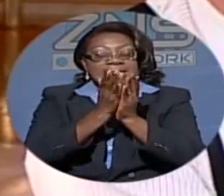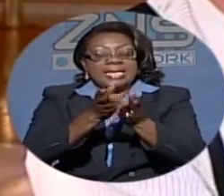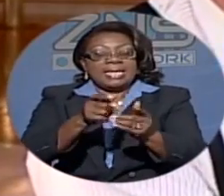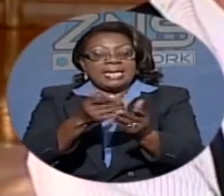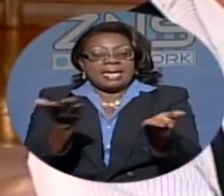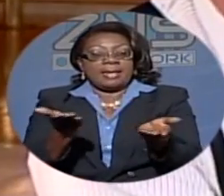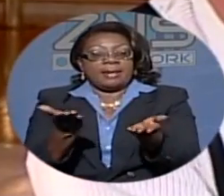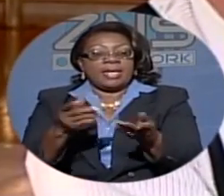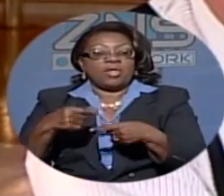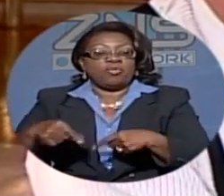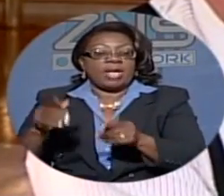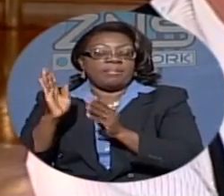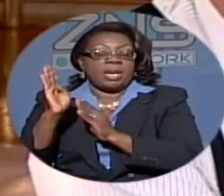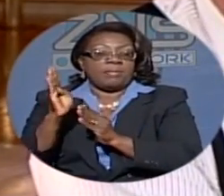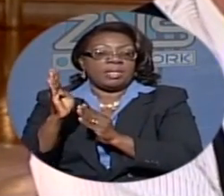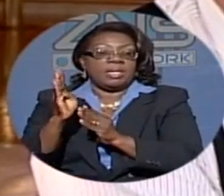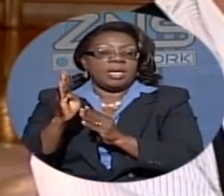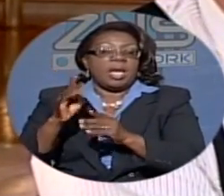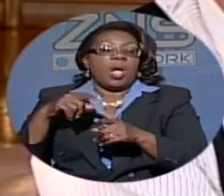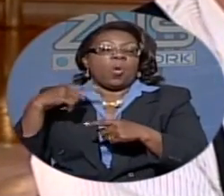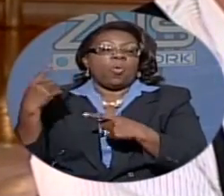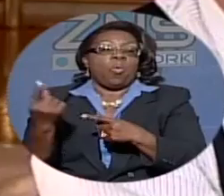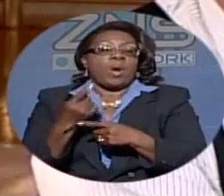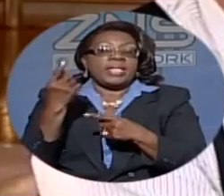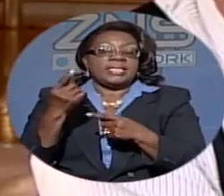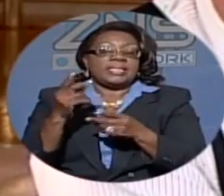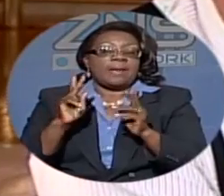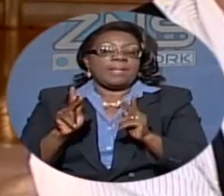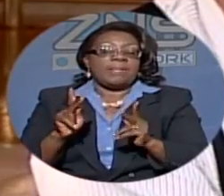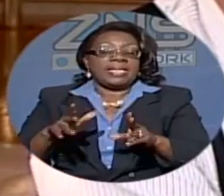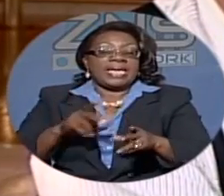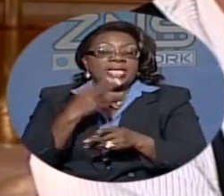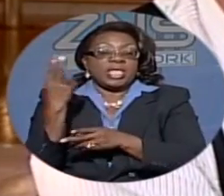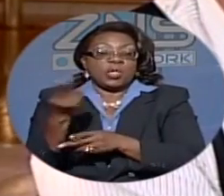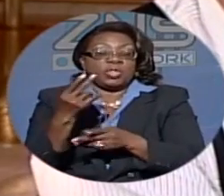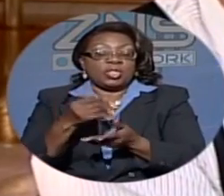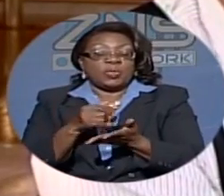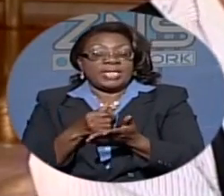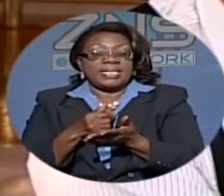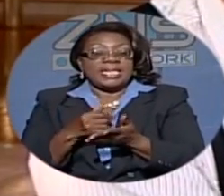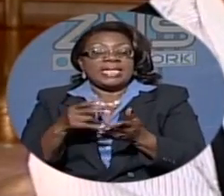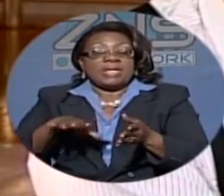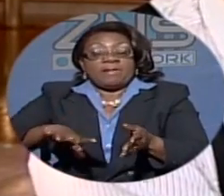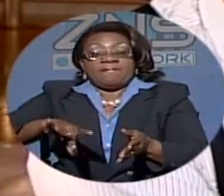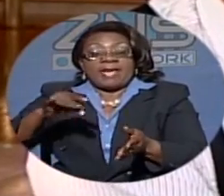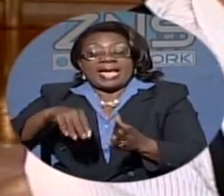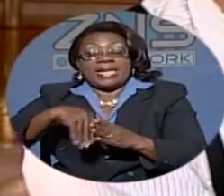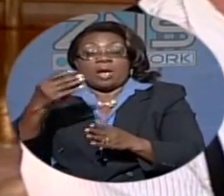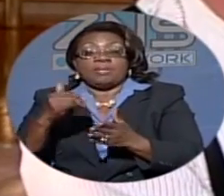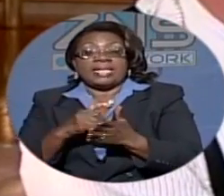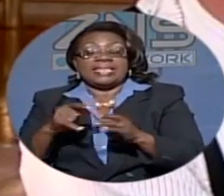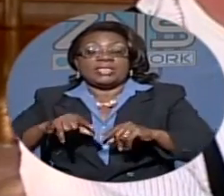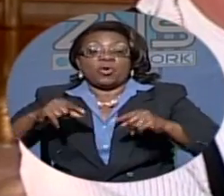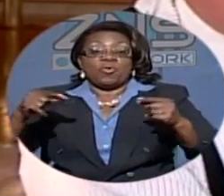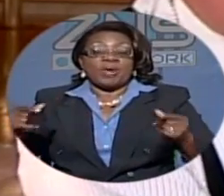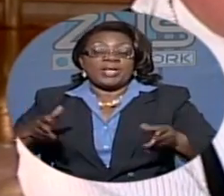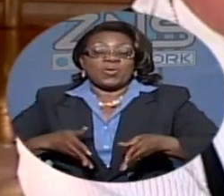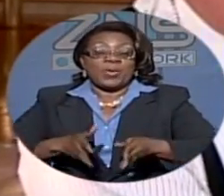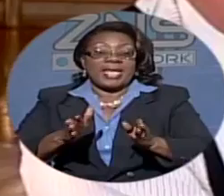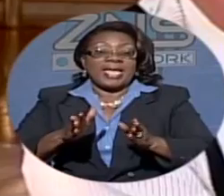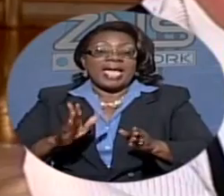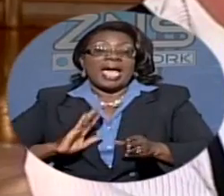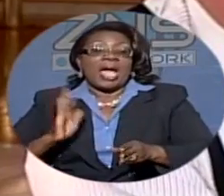I think once people get used to it, they're going to find out that it's a great way and that we will be providing that